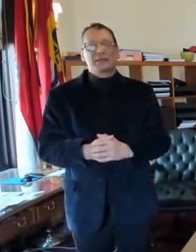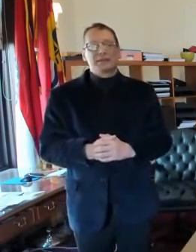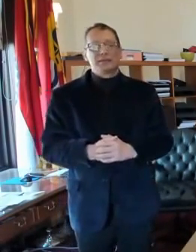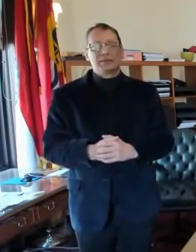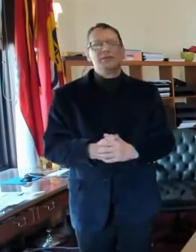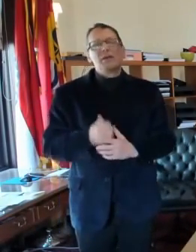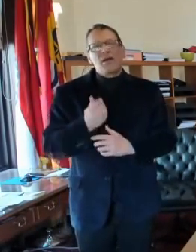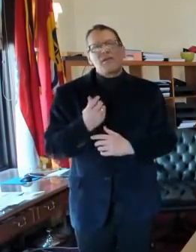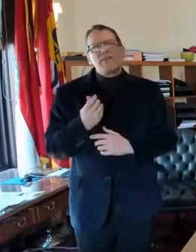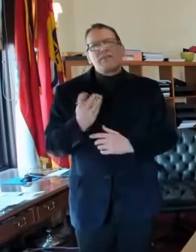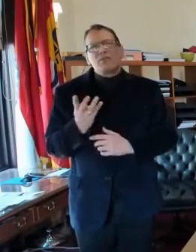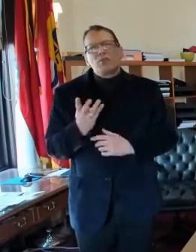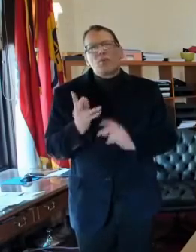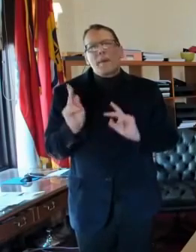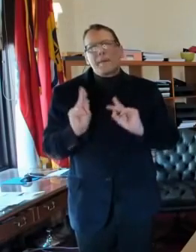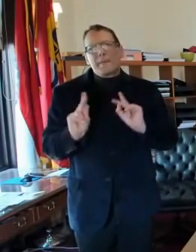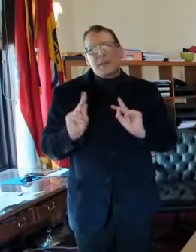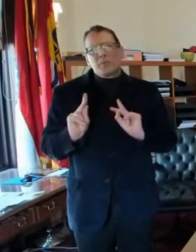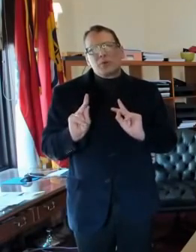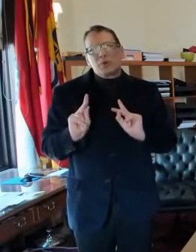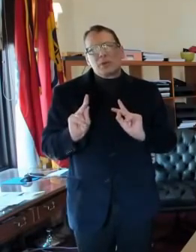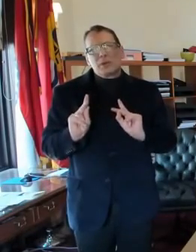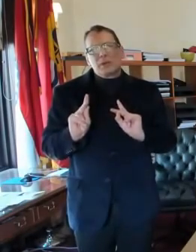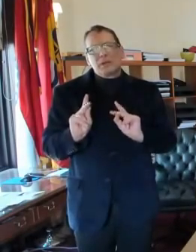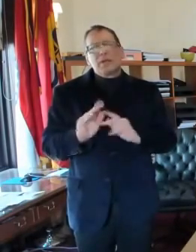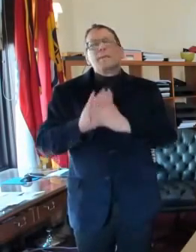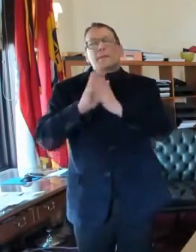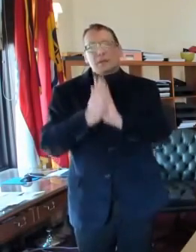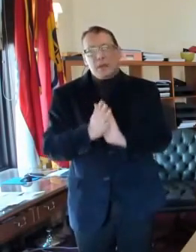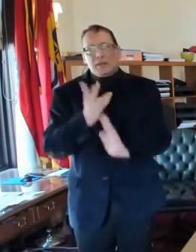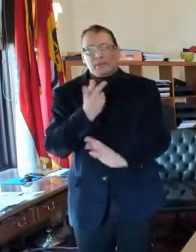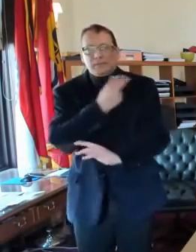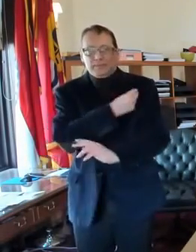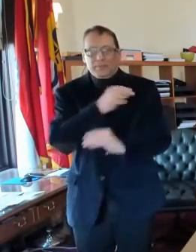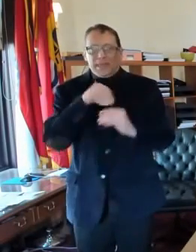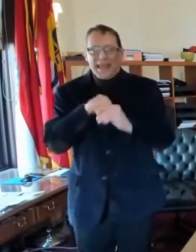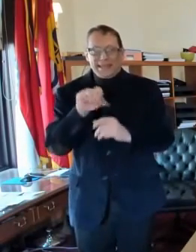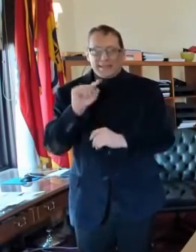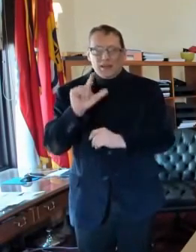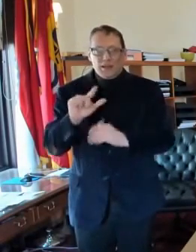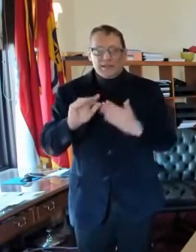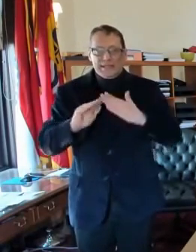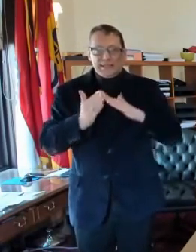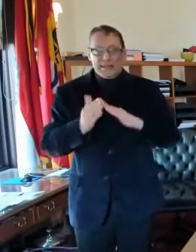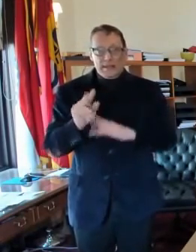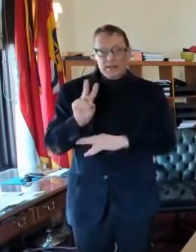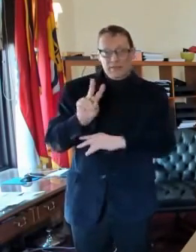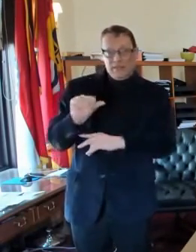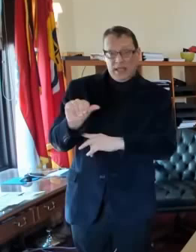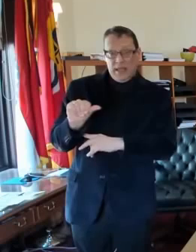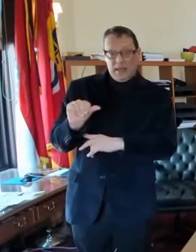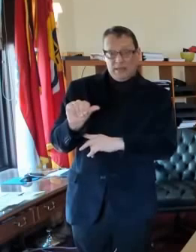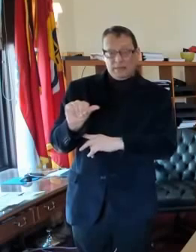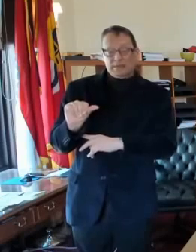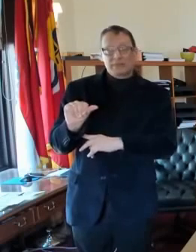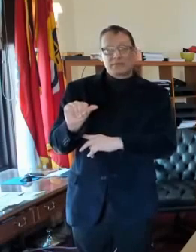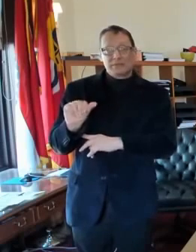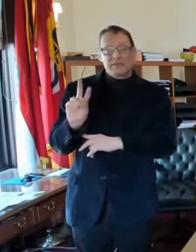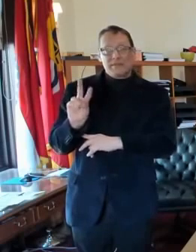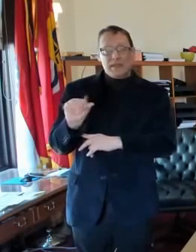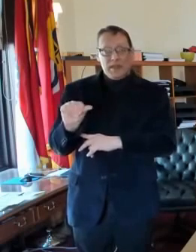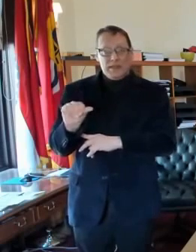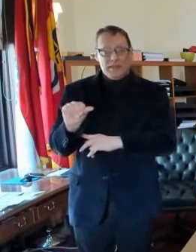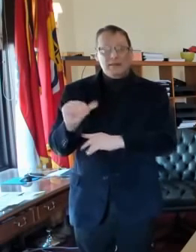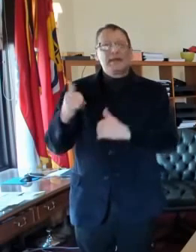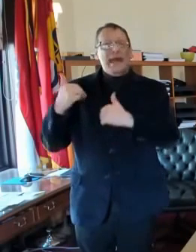a few people are, is really the way I should say that, getting vaccinated in St. Louis. We know that the VA has